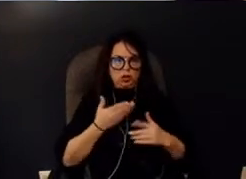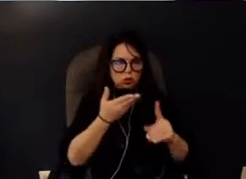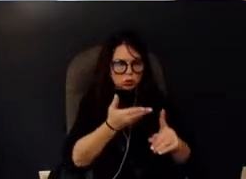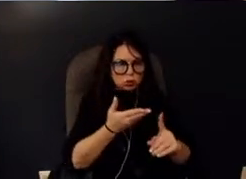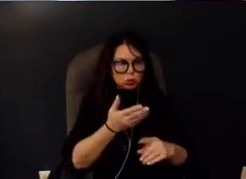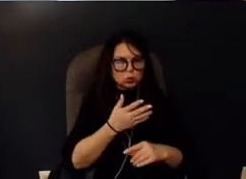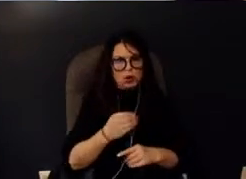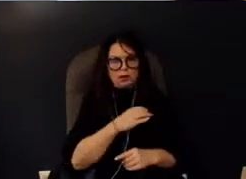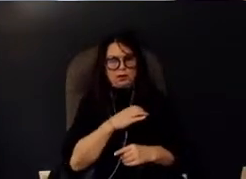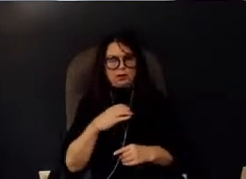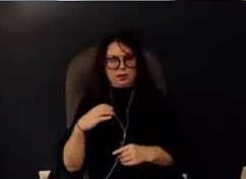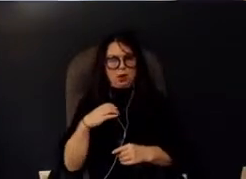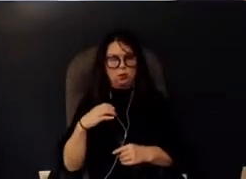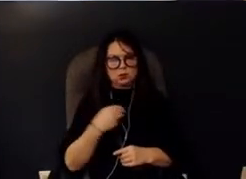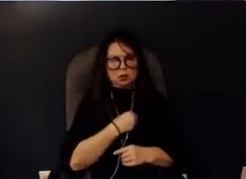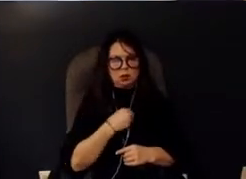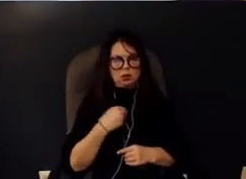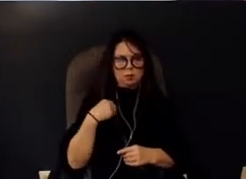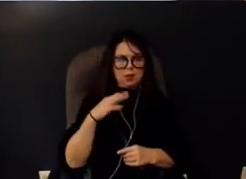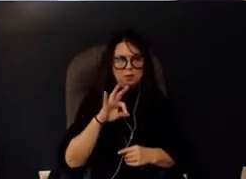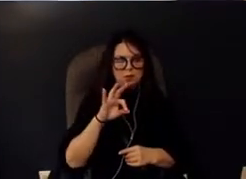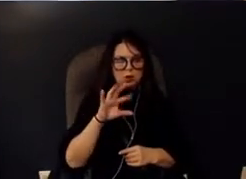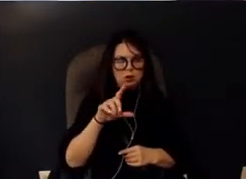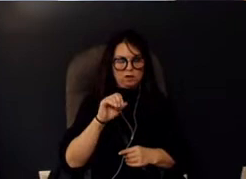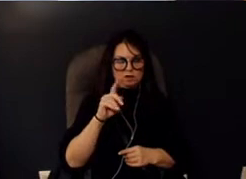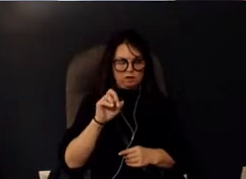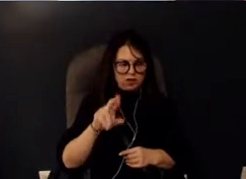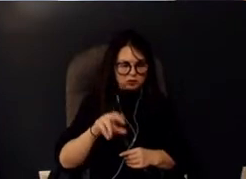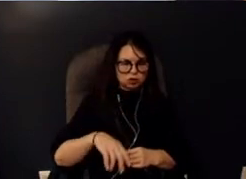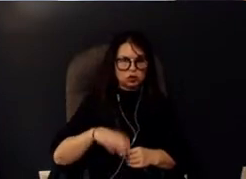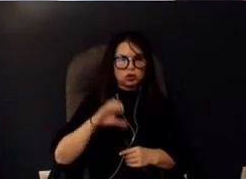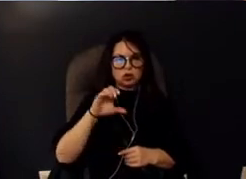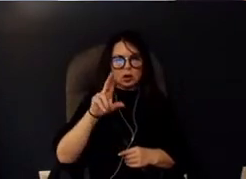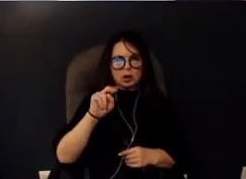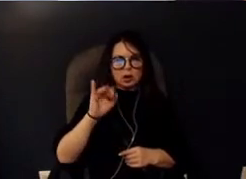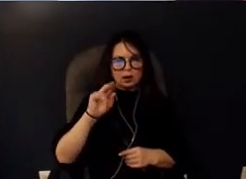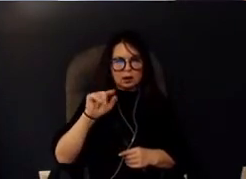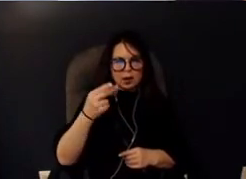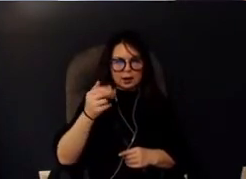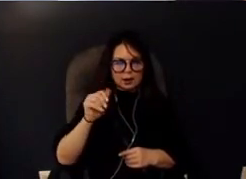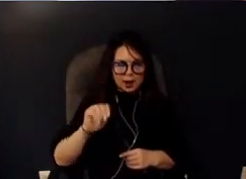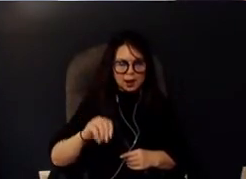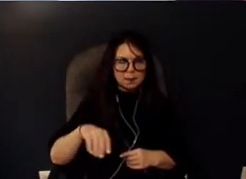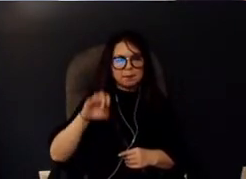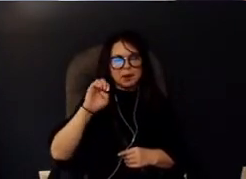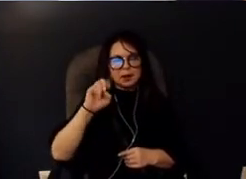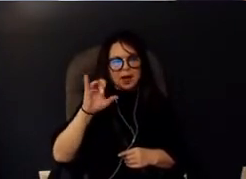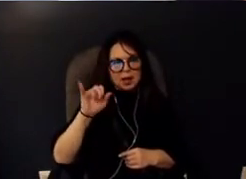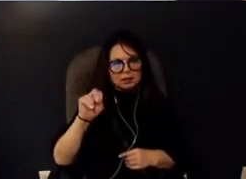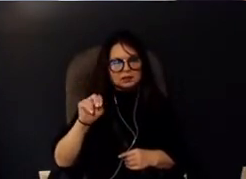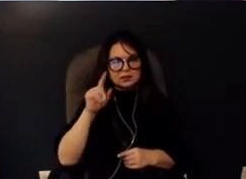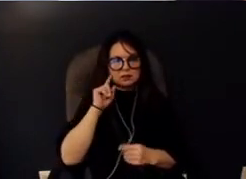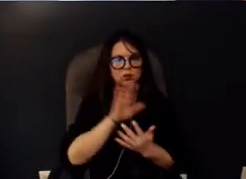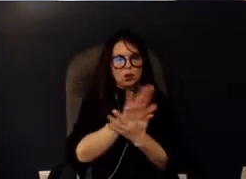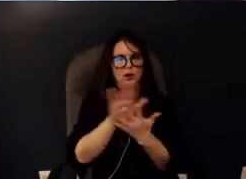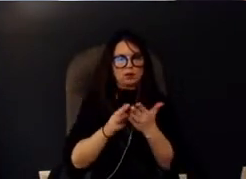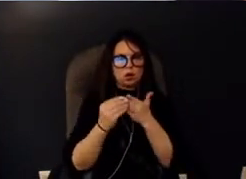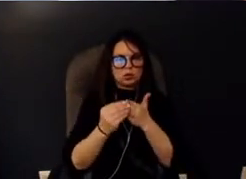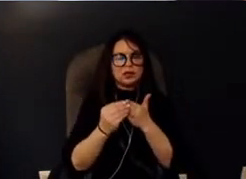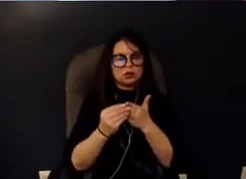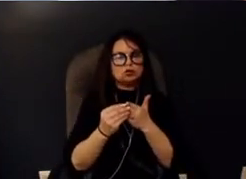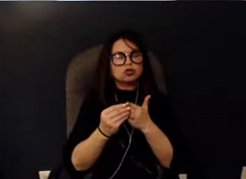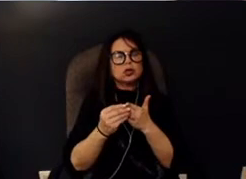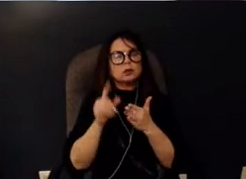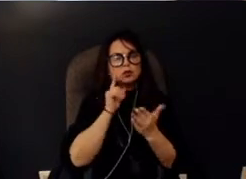Councilmember Cunningham and Ellison for your leadership in bringing forth the Safety for All